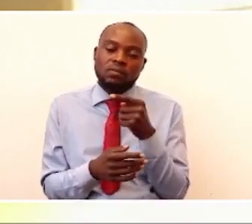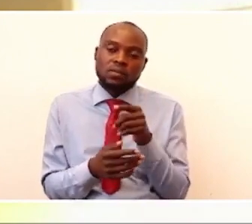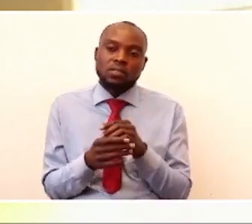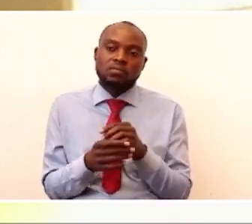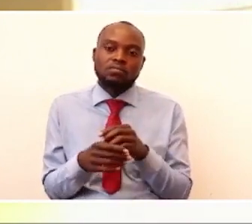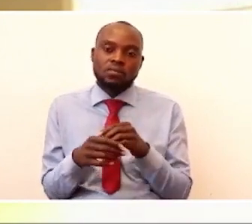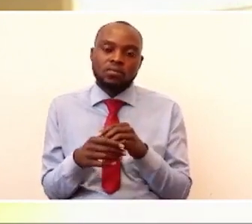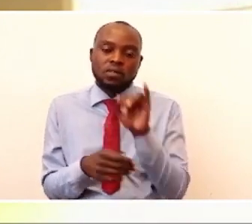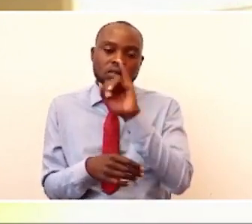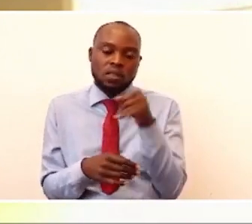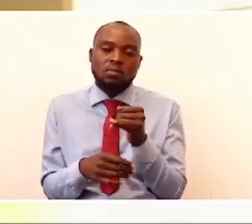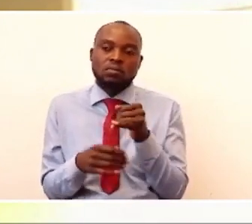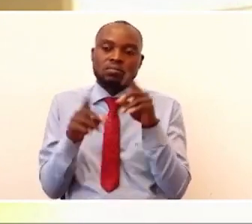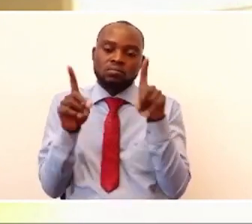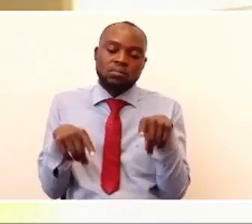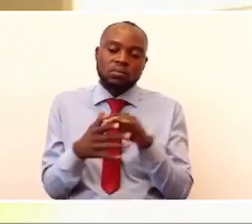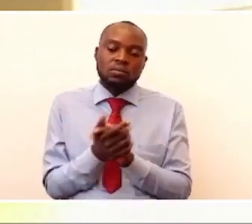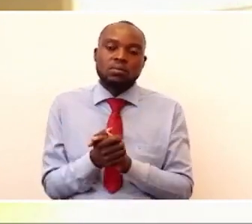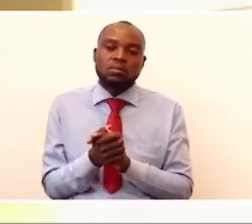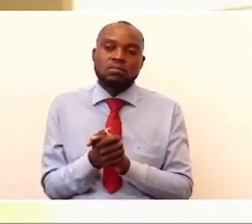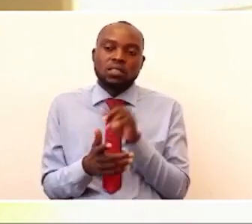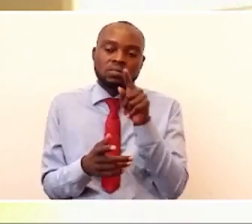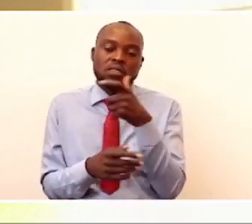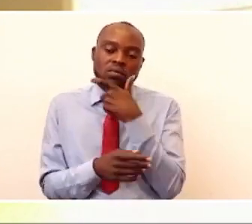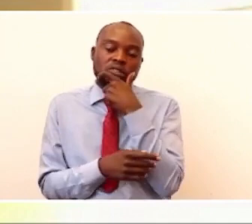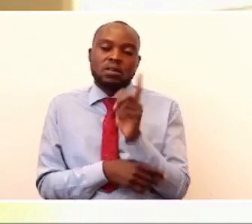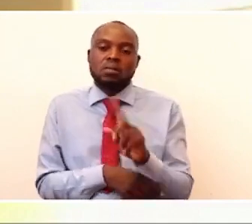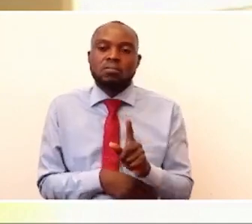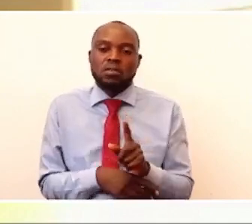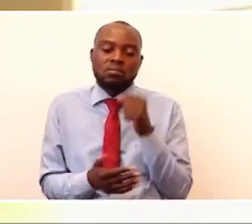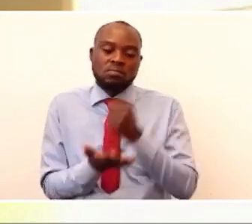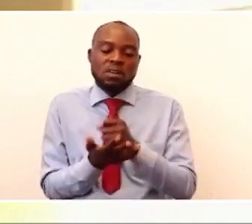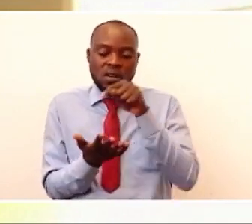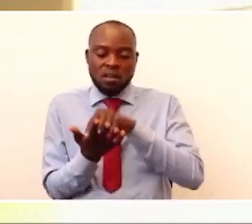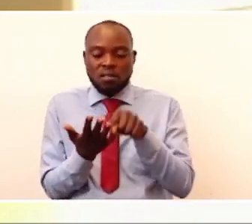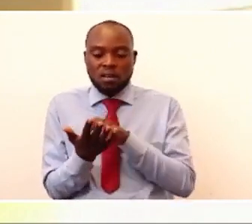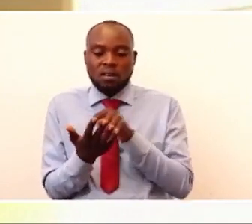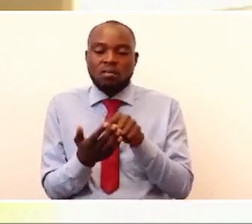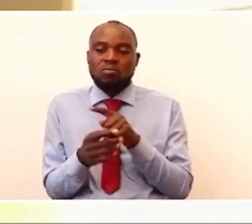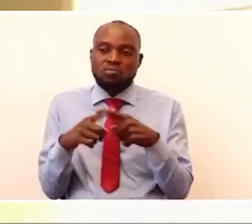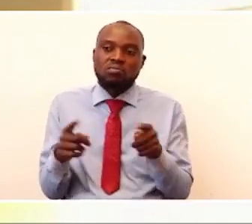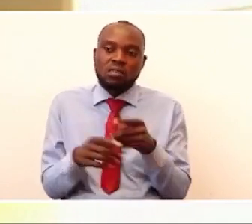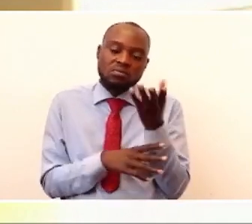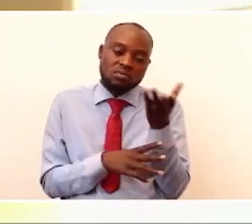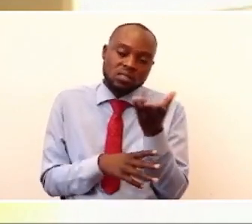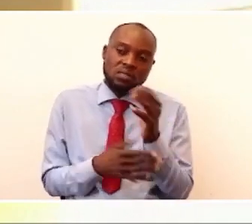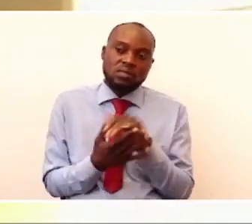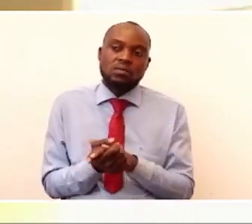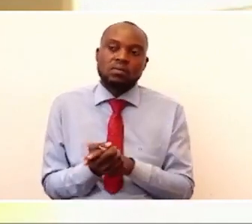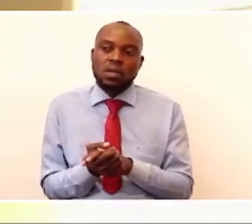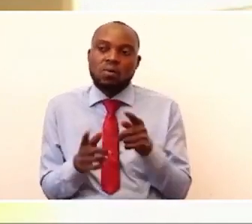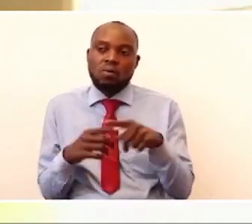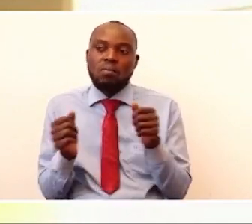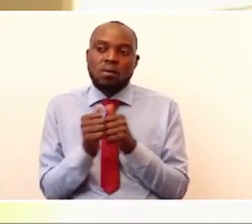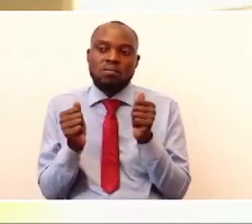people are much less than in the advanced world. That's not surprising, meaning a bank account when you go to a physical office of a bank. But mobile